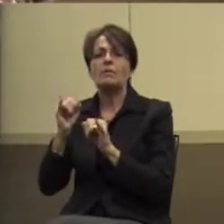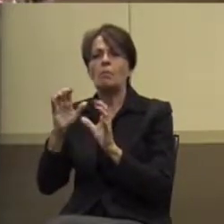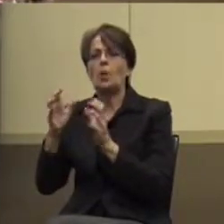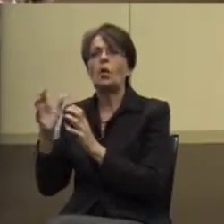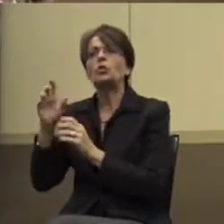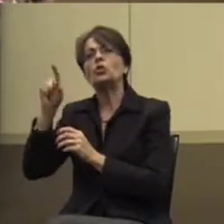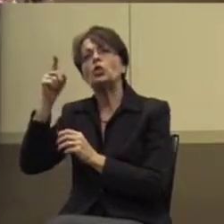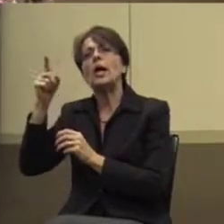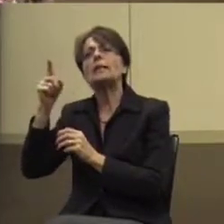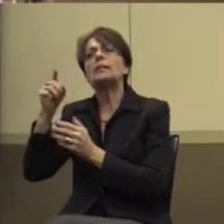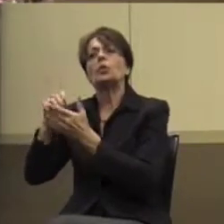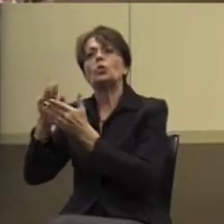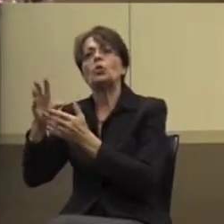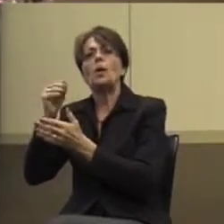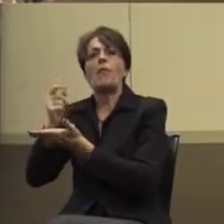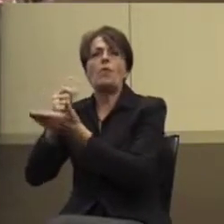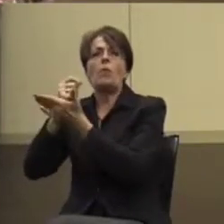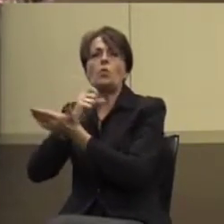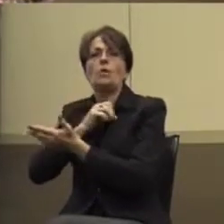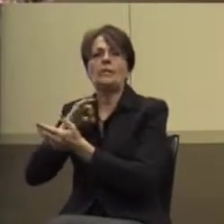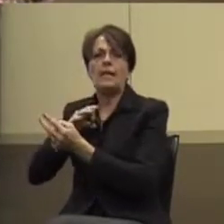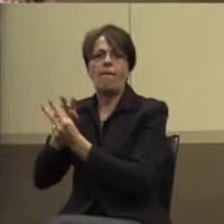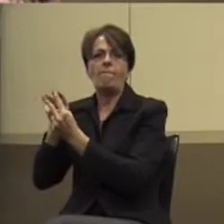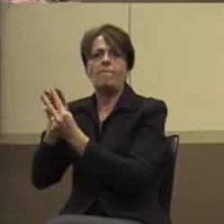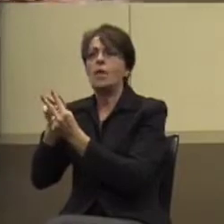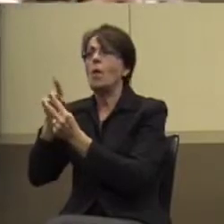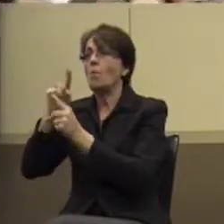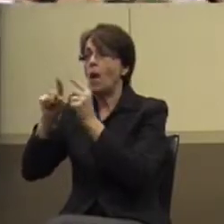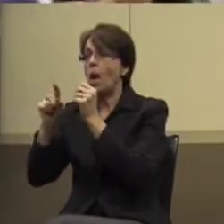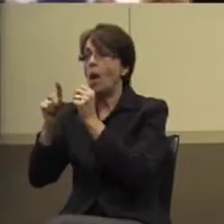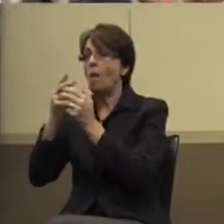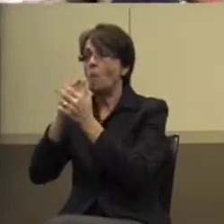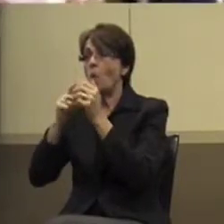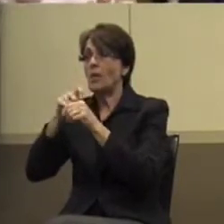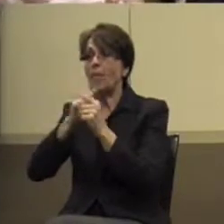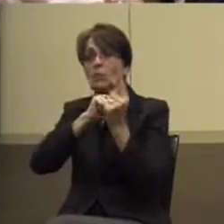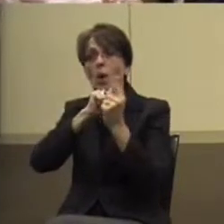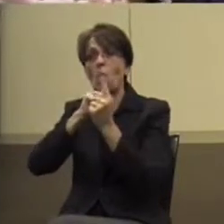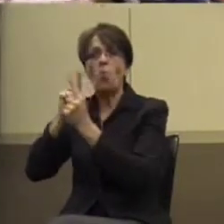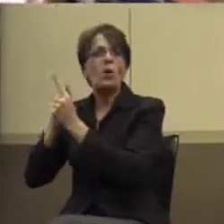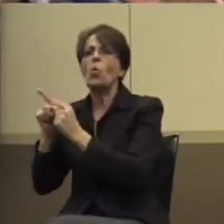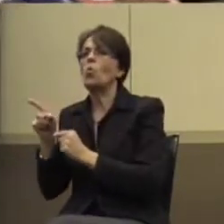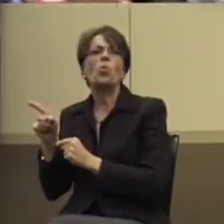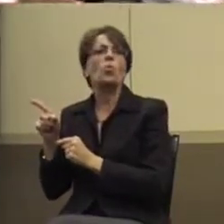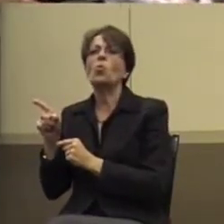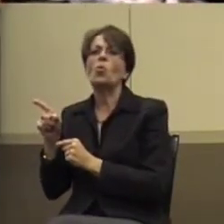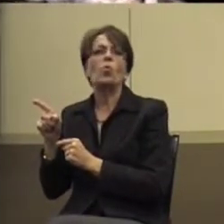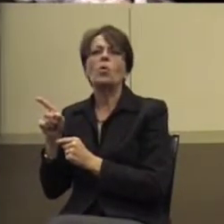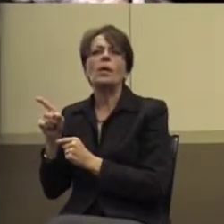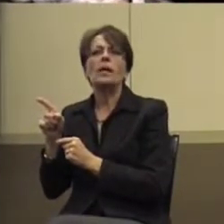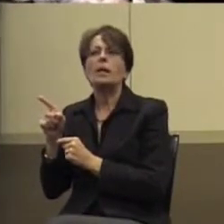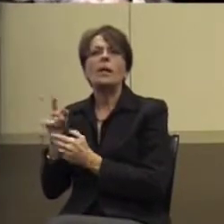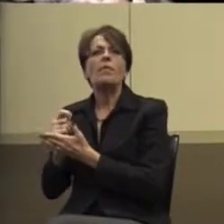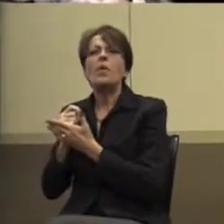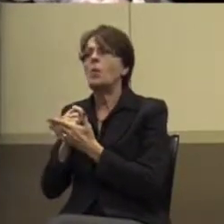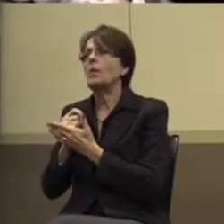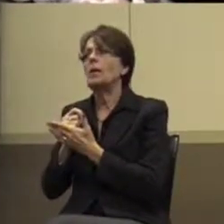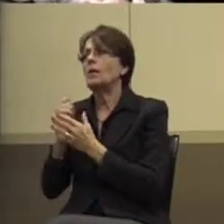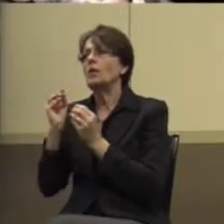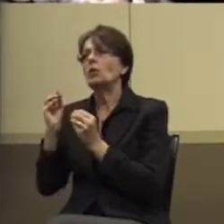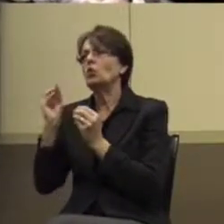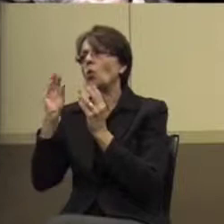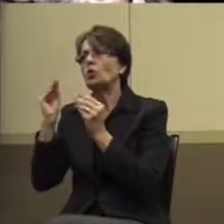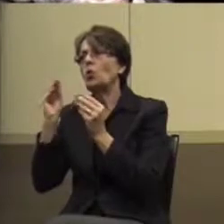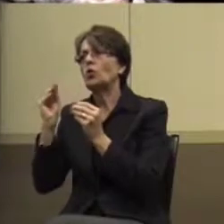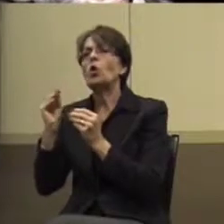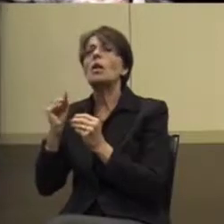and the therapeutic staff. But both times it was basically a one-on-one. Well, no, the therapeutic staff, no, there's no instruction